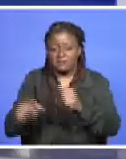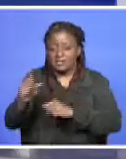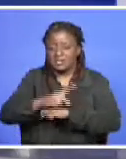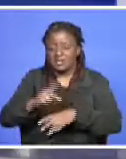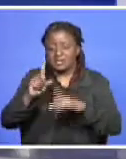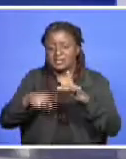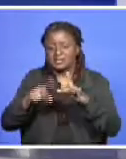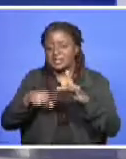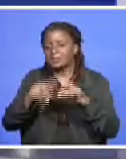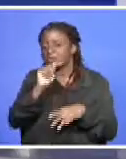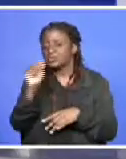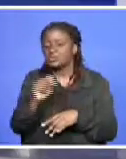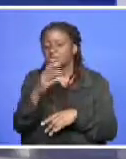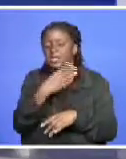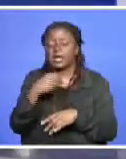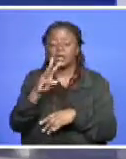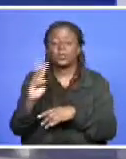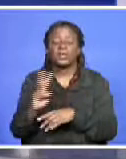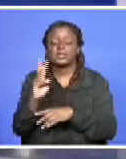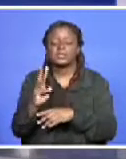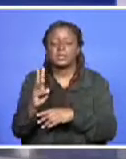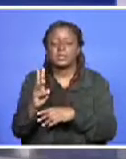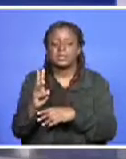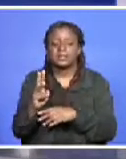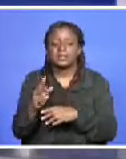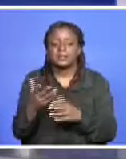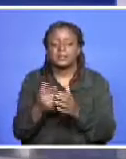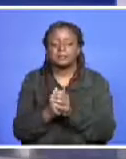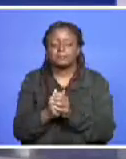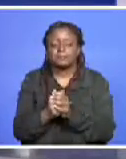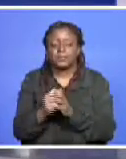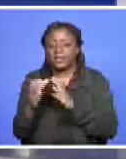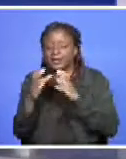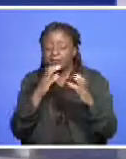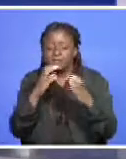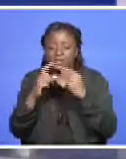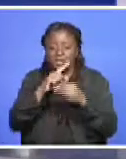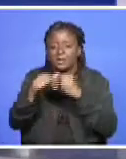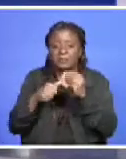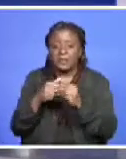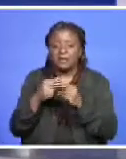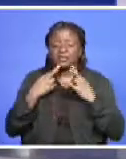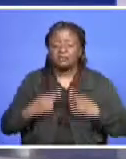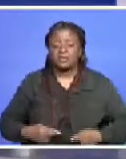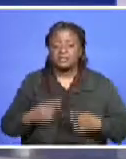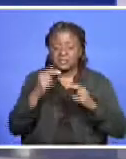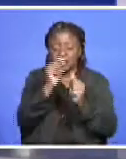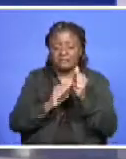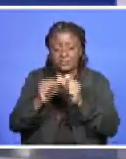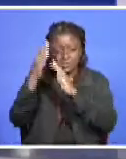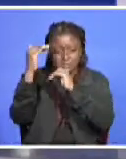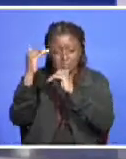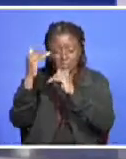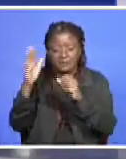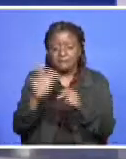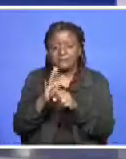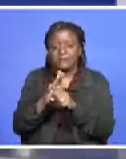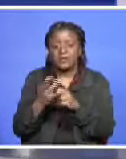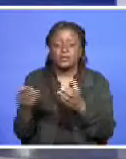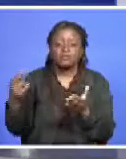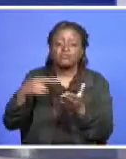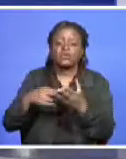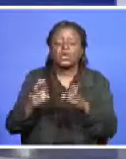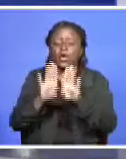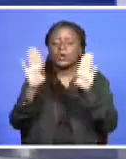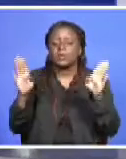Island Administrator Ivan Ferguson said the buzz among the residents is that everyone is looking forward to the full reopening of the